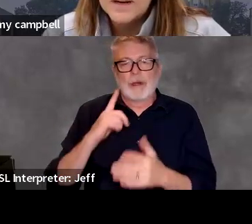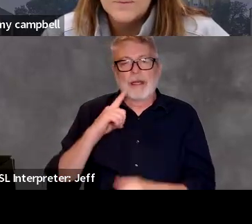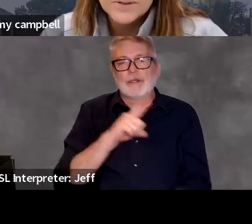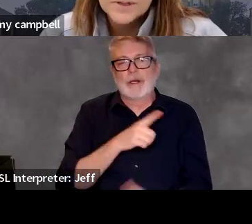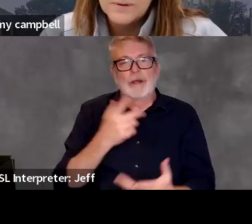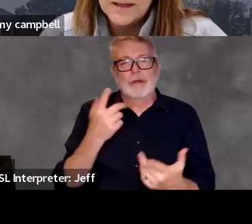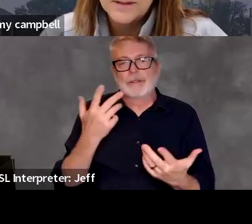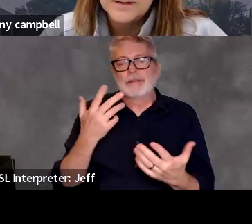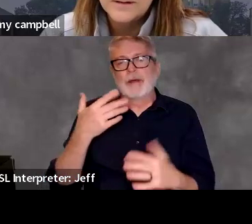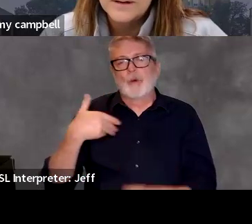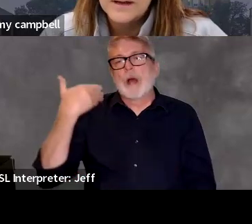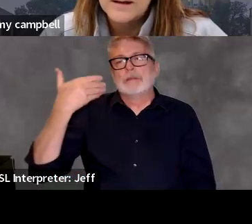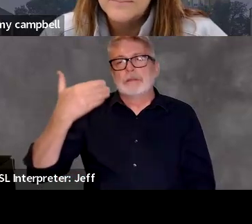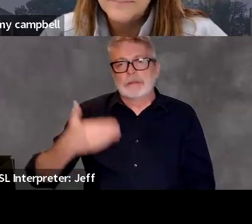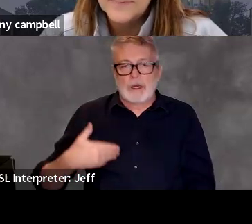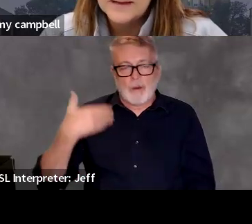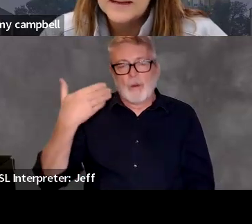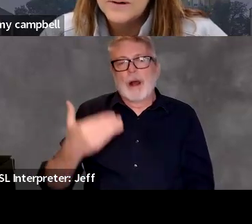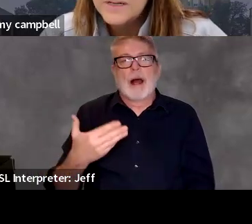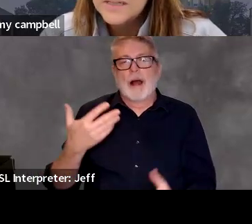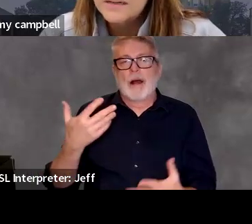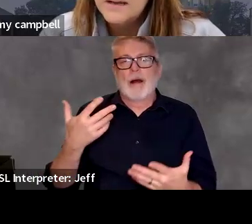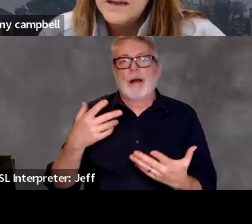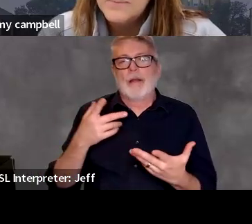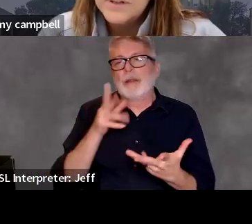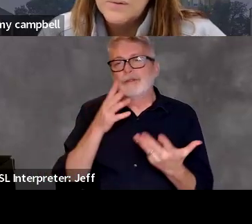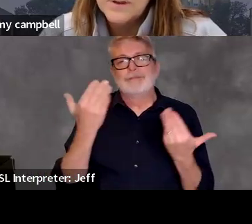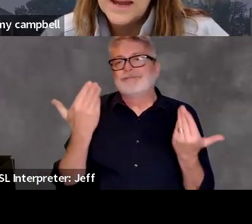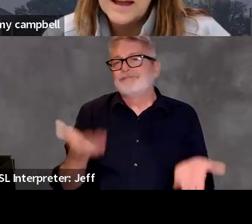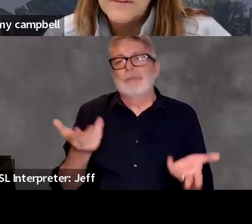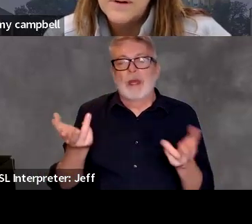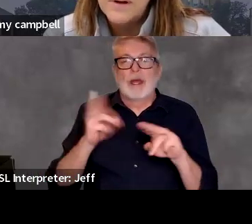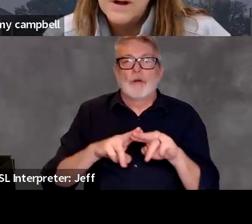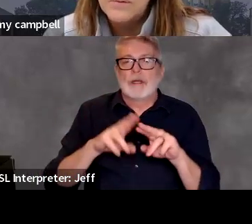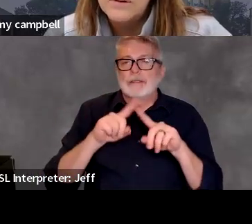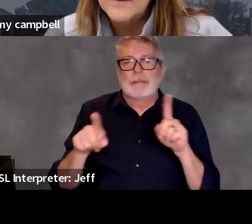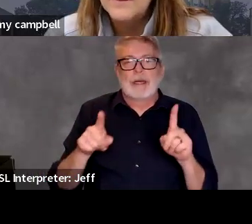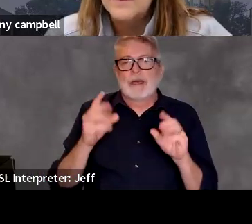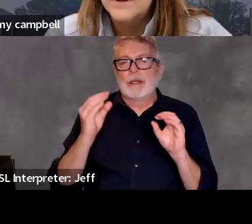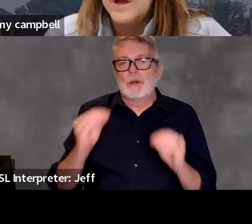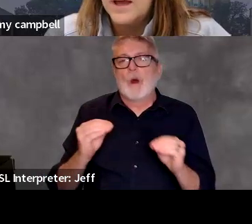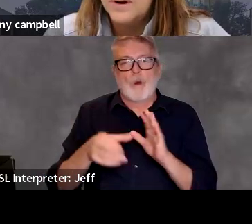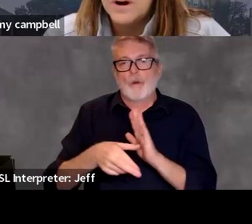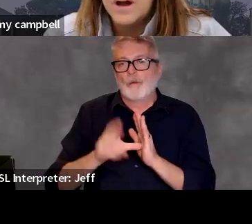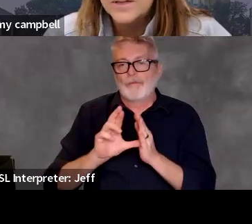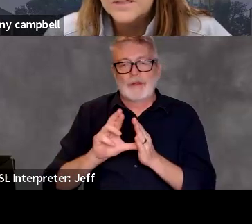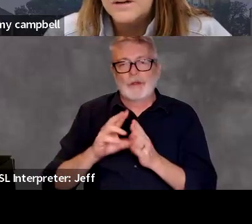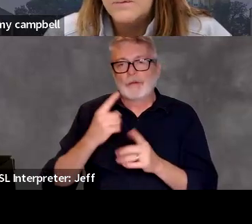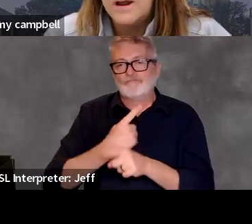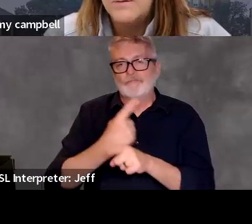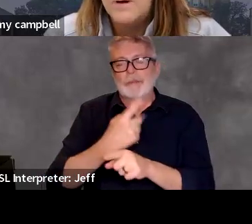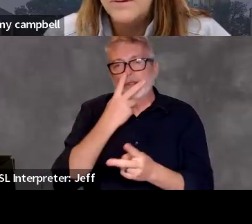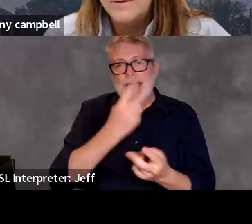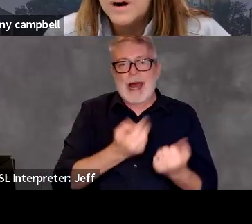come in every once in a while and increase it, but don't really have a review that would look at their